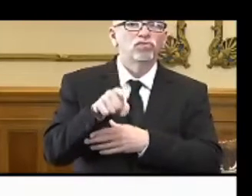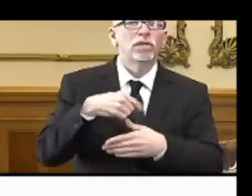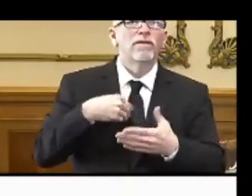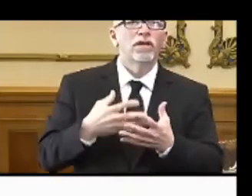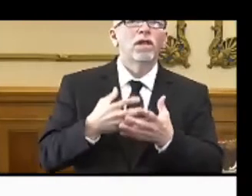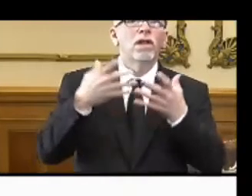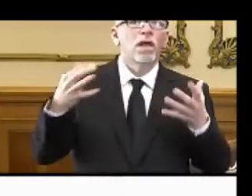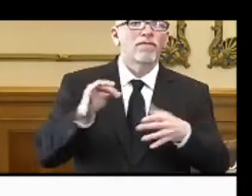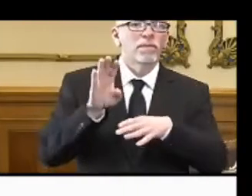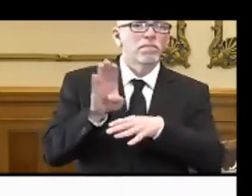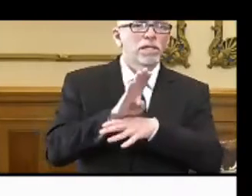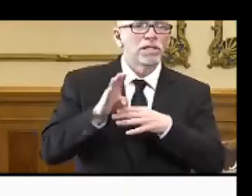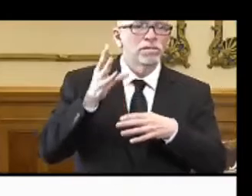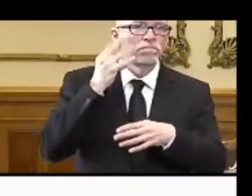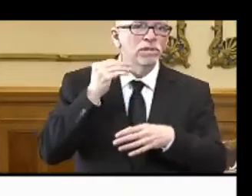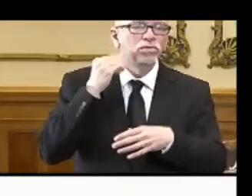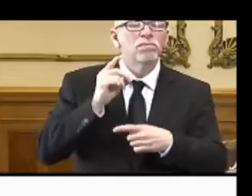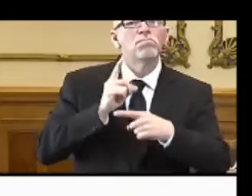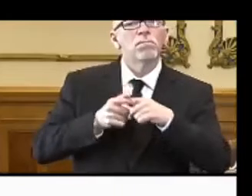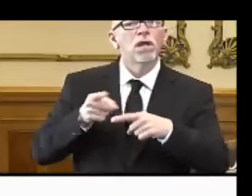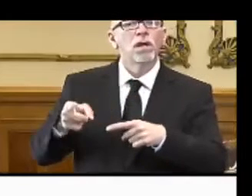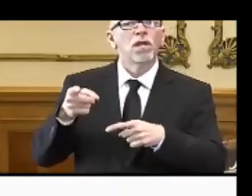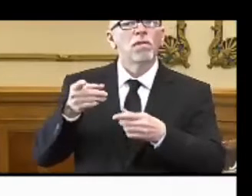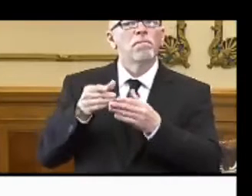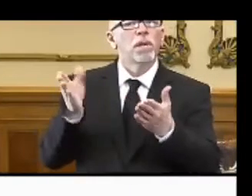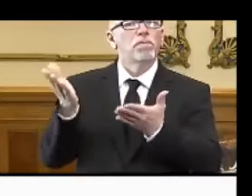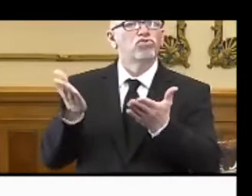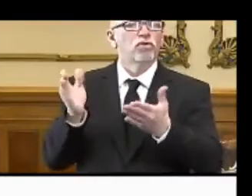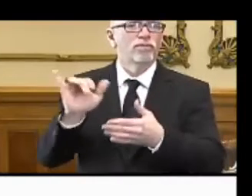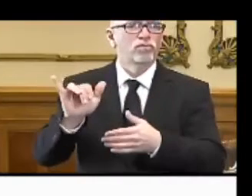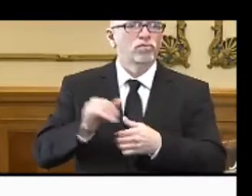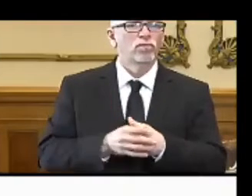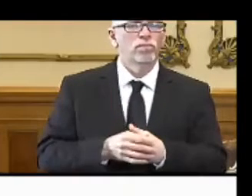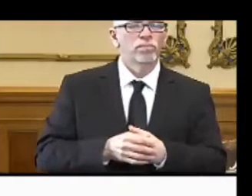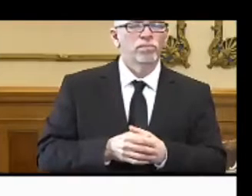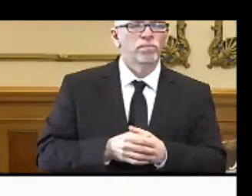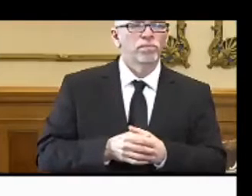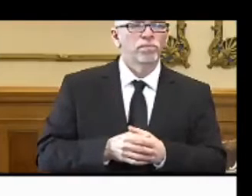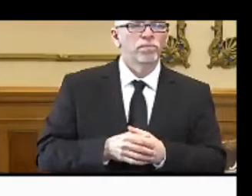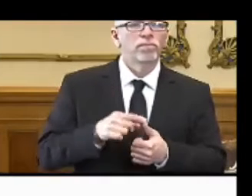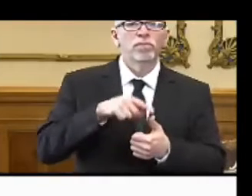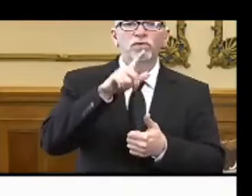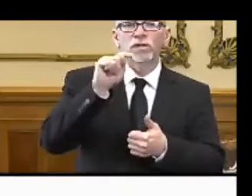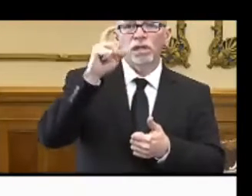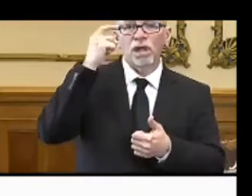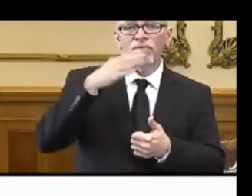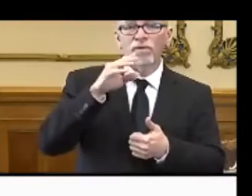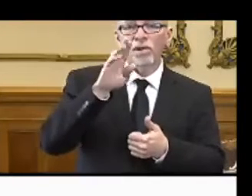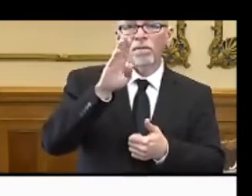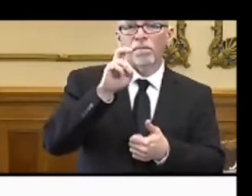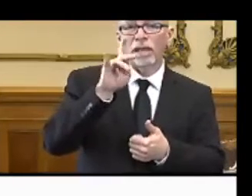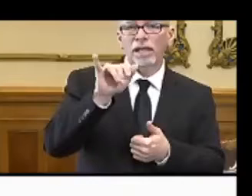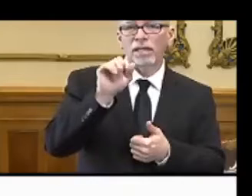deal of business experience, but also public service experience. Lieutenant